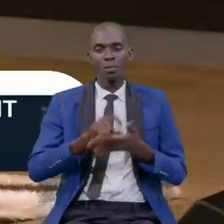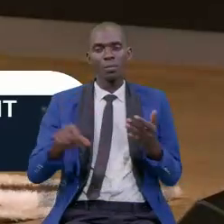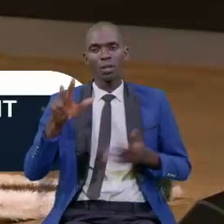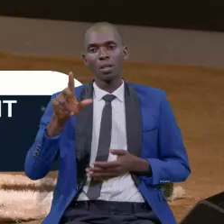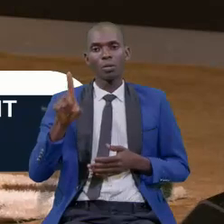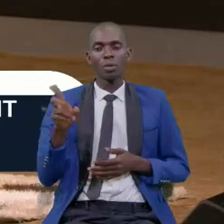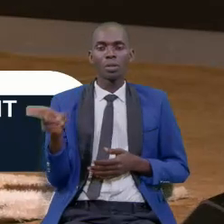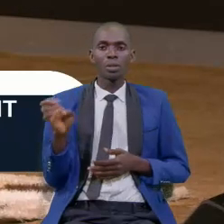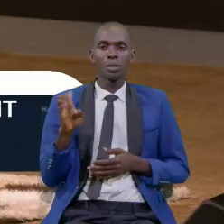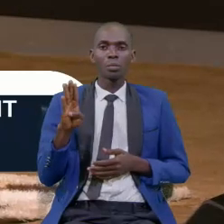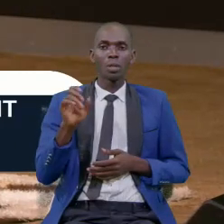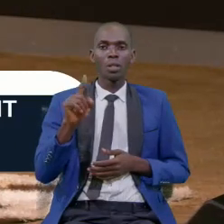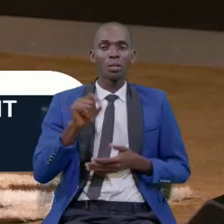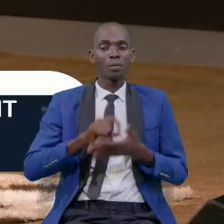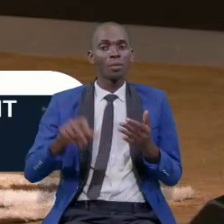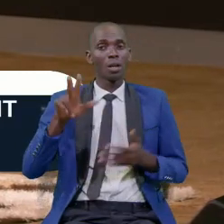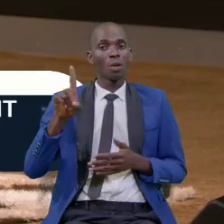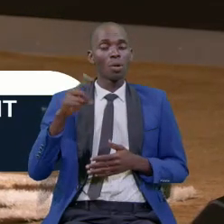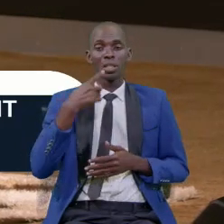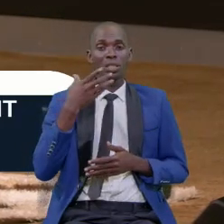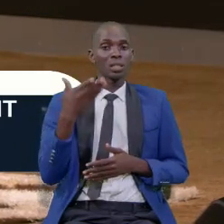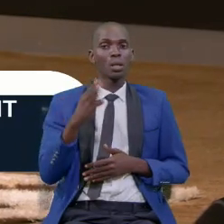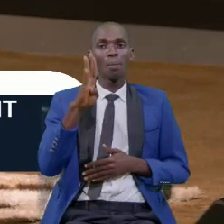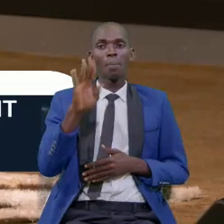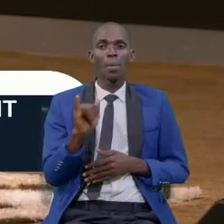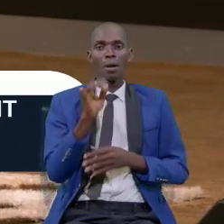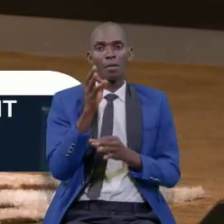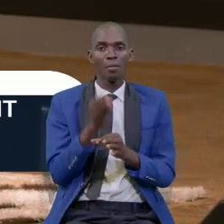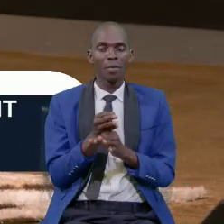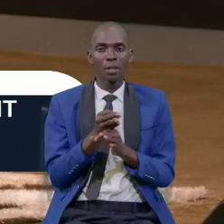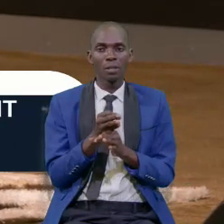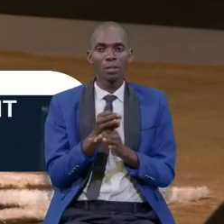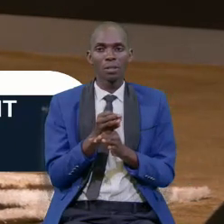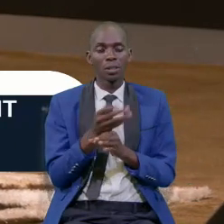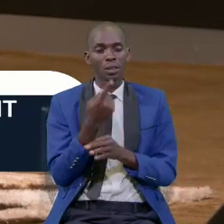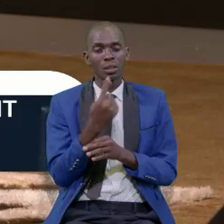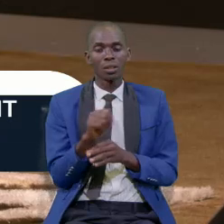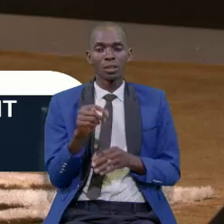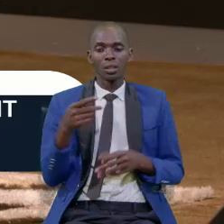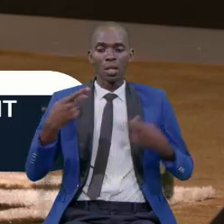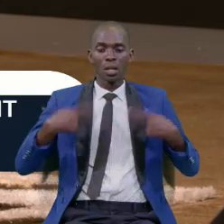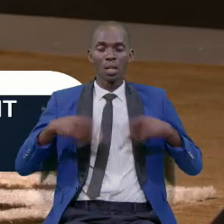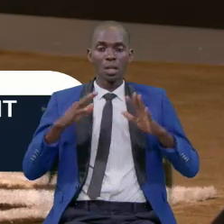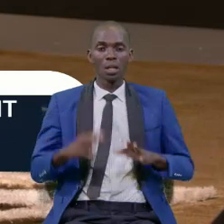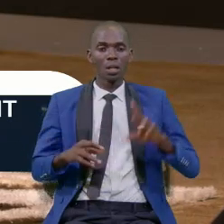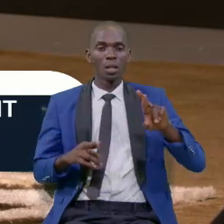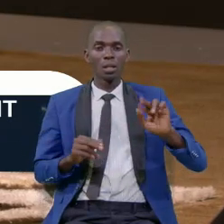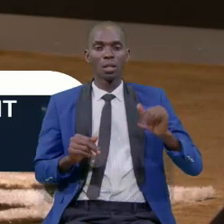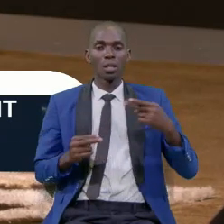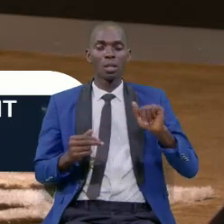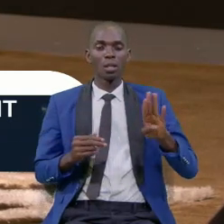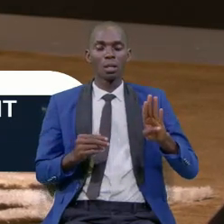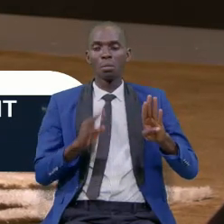31. It says, by faith the harlot Rahab perished